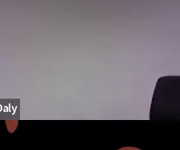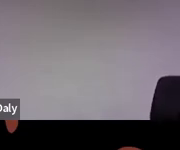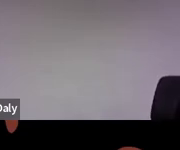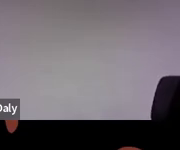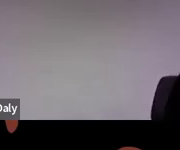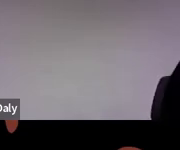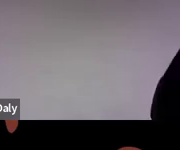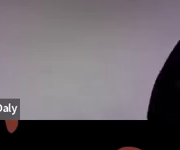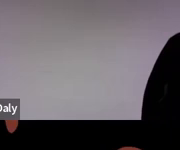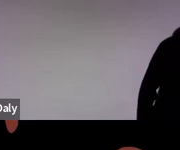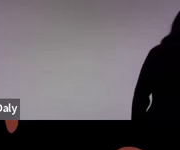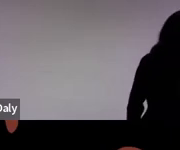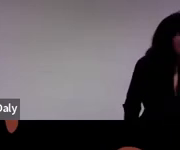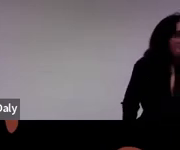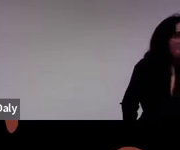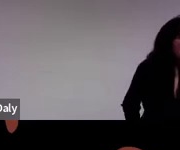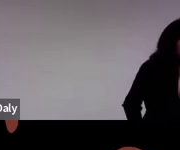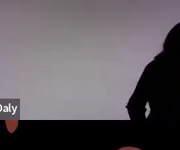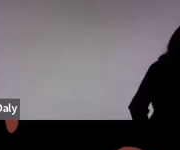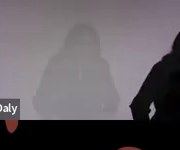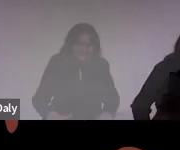lucky to have great kids.